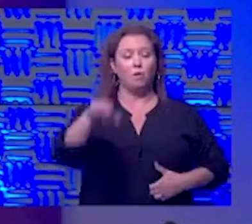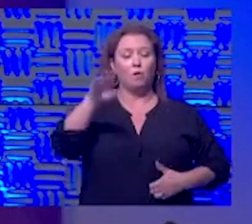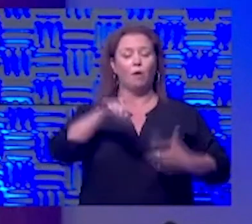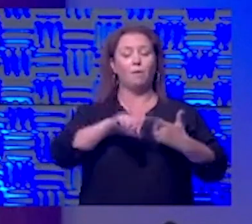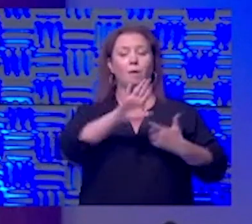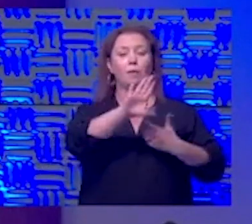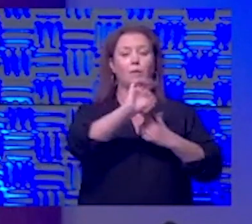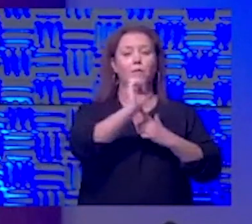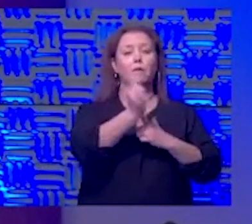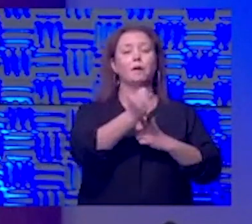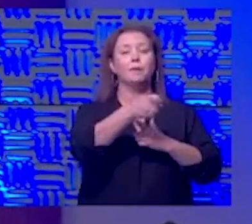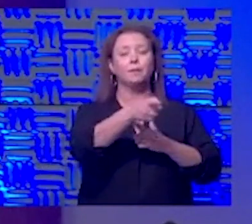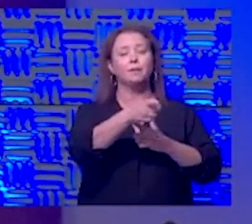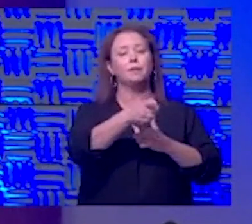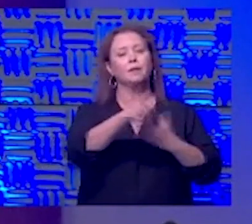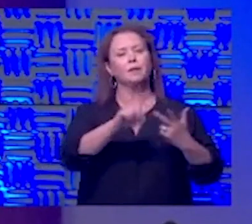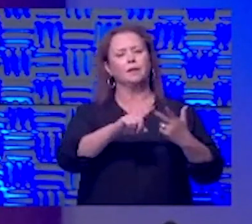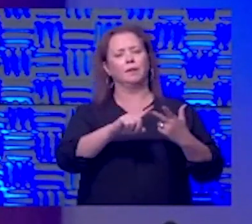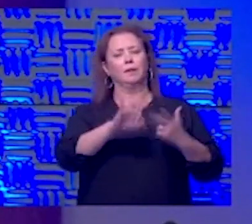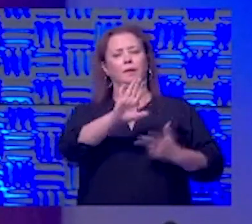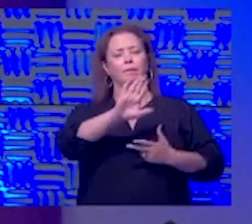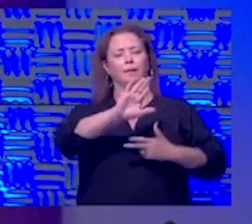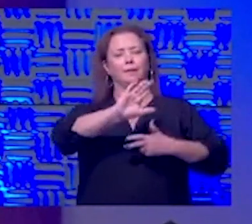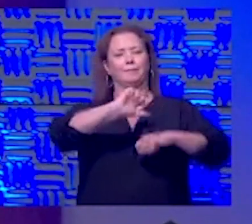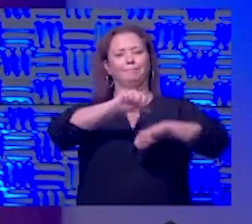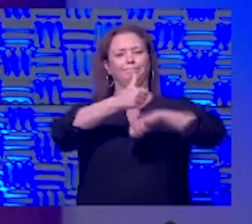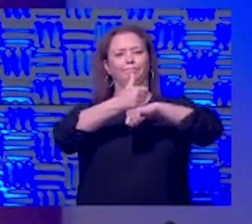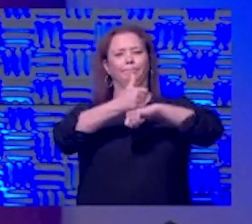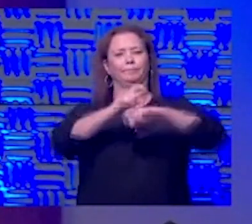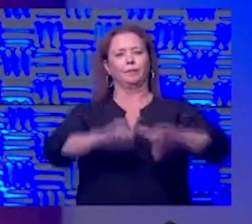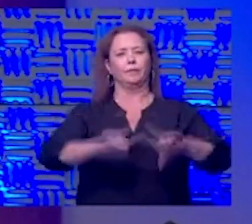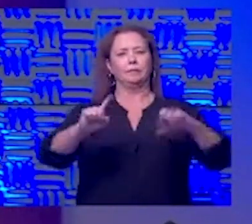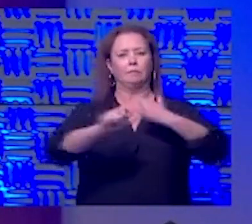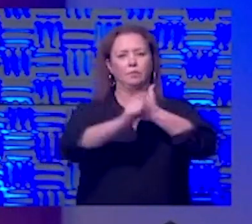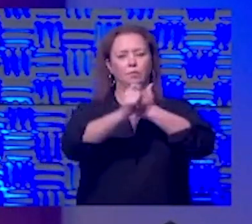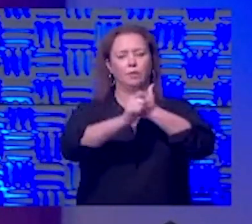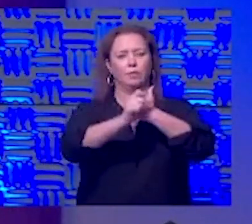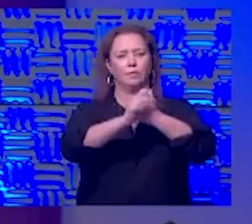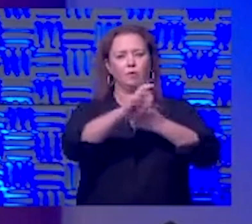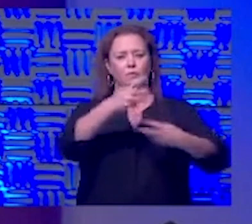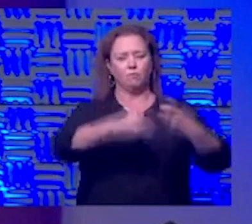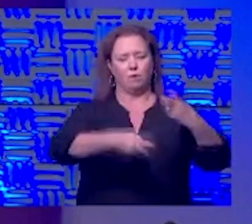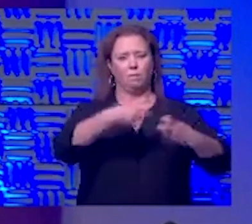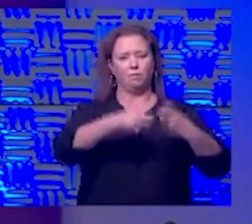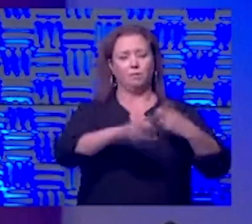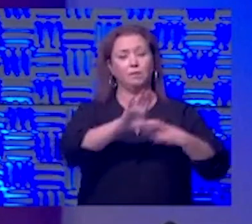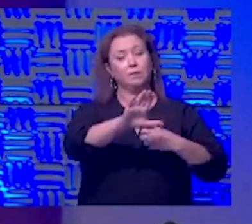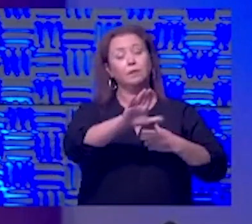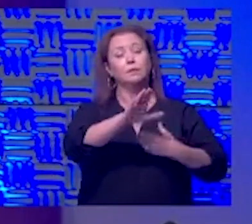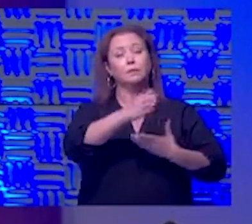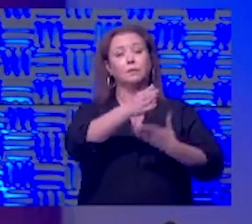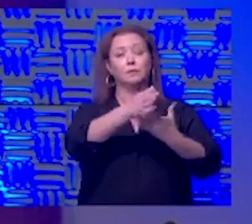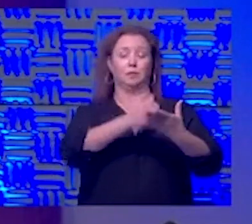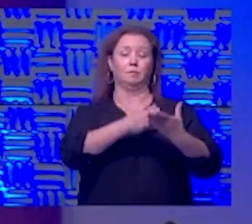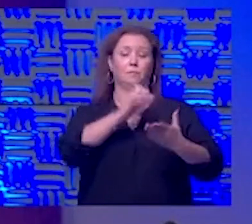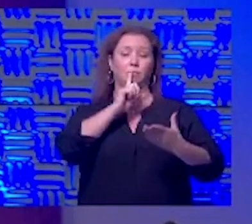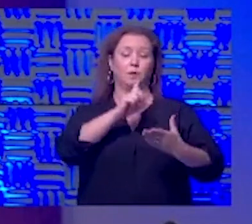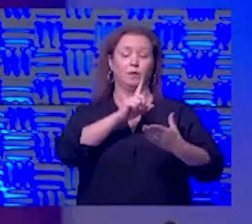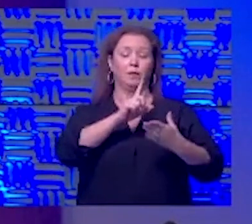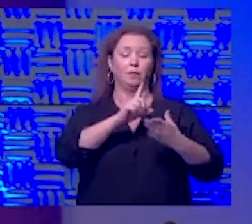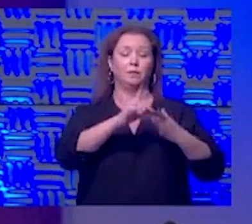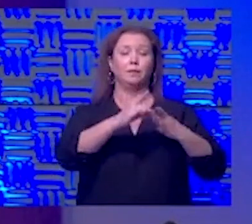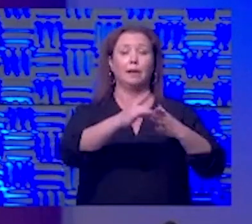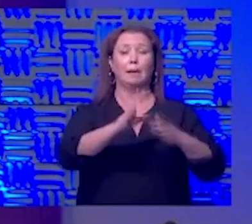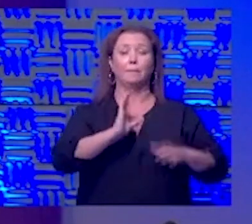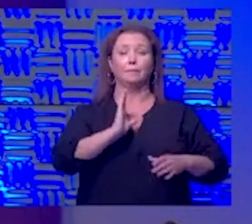they're in, that creates a different risk for all sorts of problems. Some of that is really driven by what we